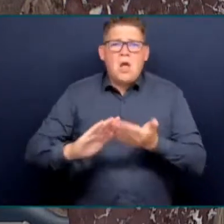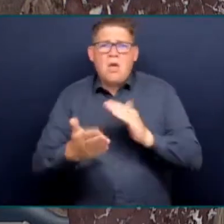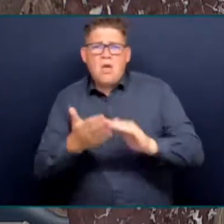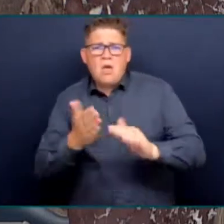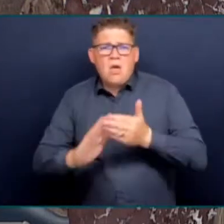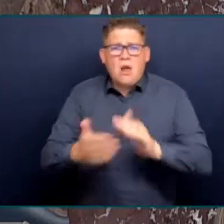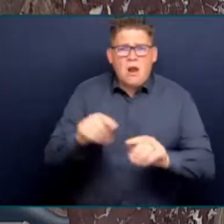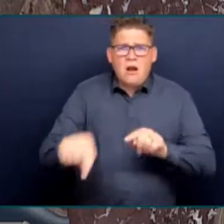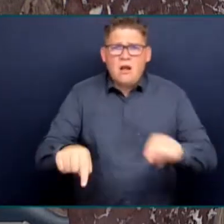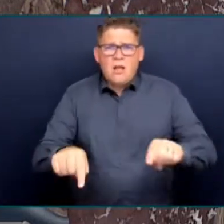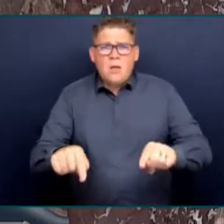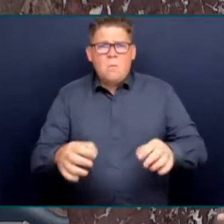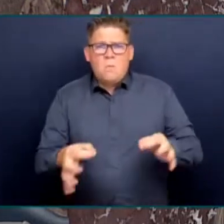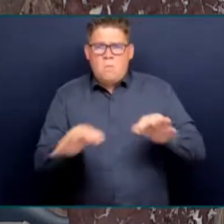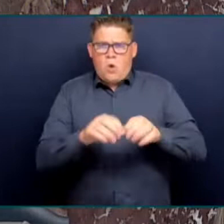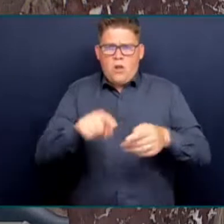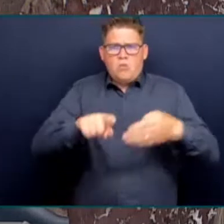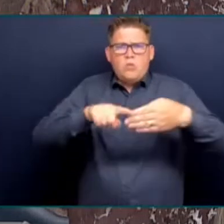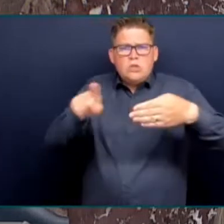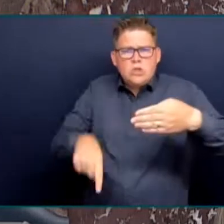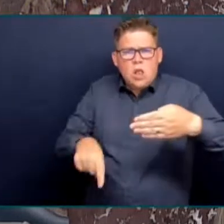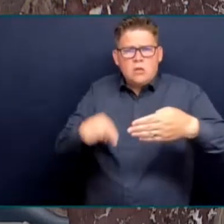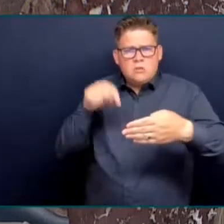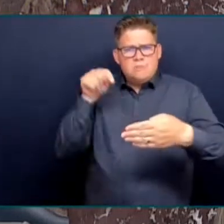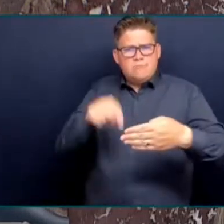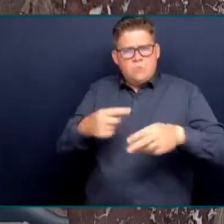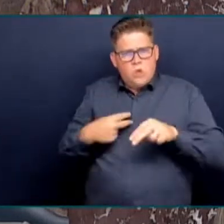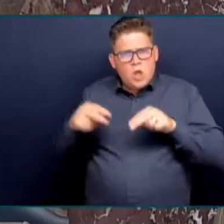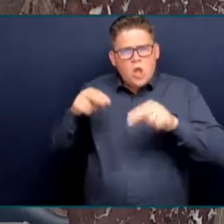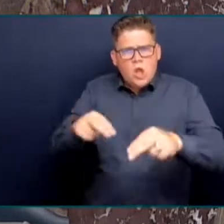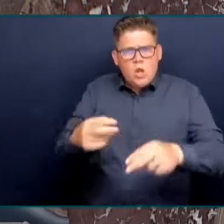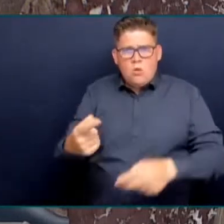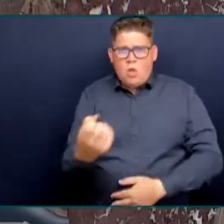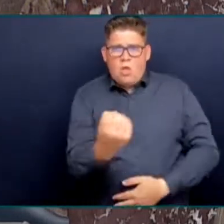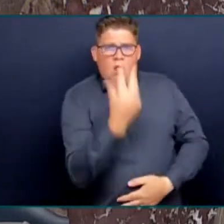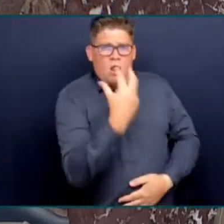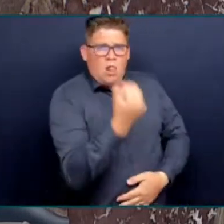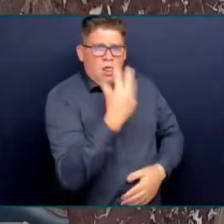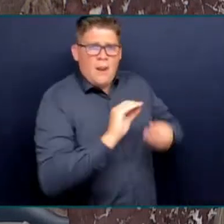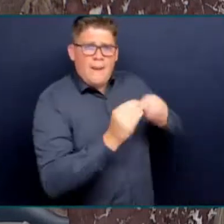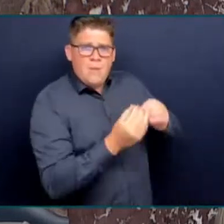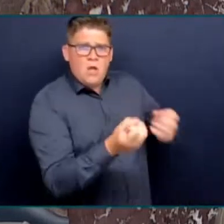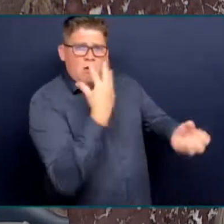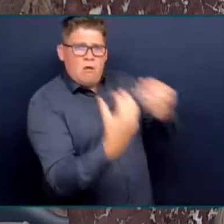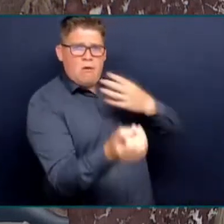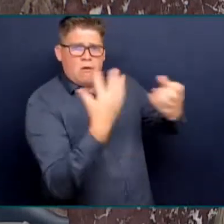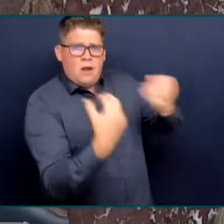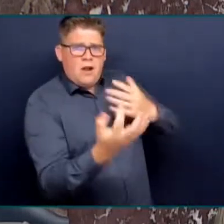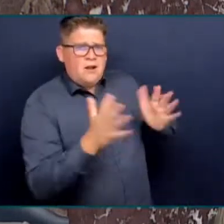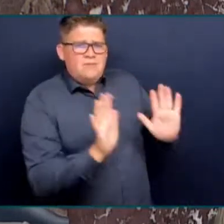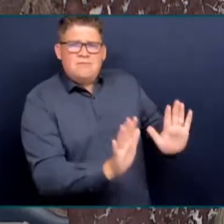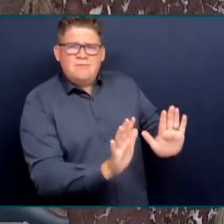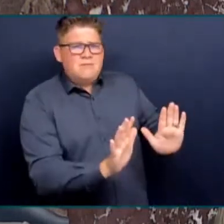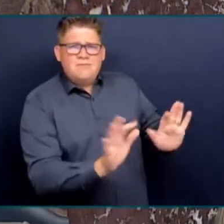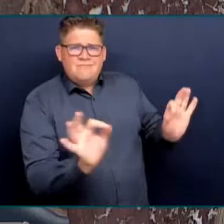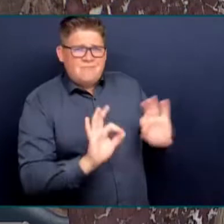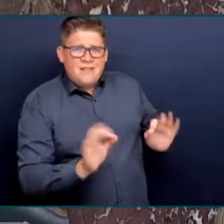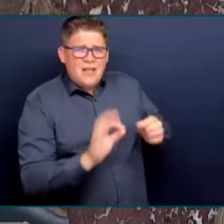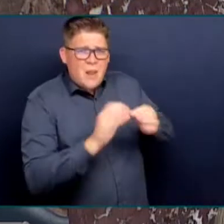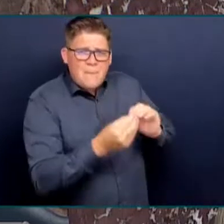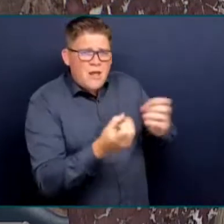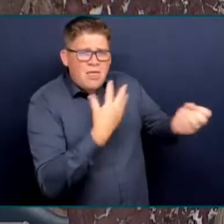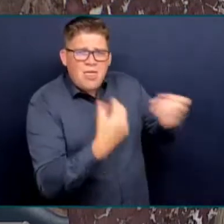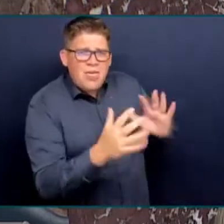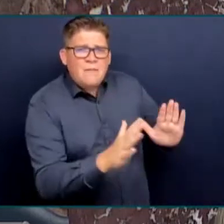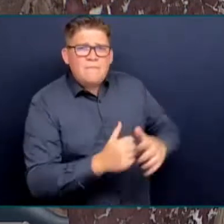cite all kinds of meaningless numbers in this House. But he ignores the numbers that matter. And